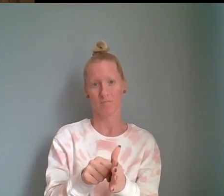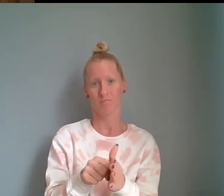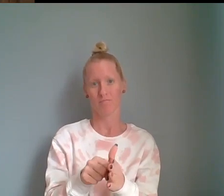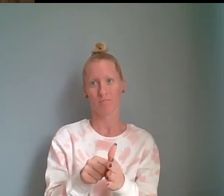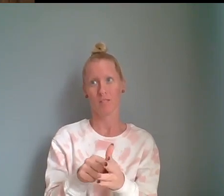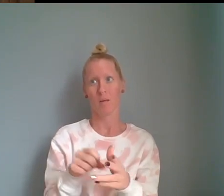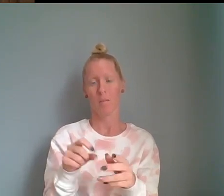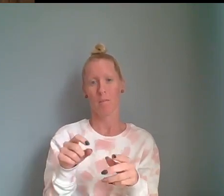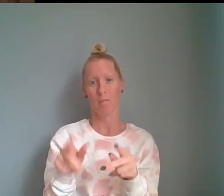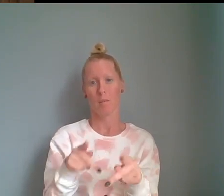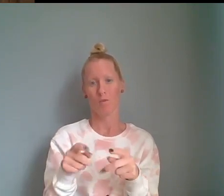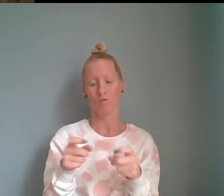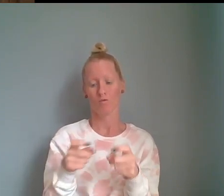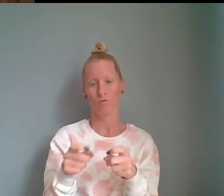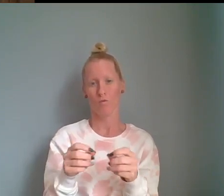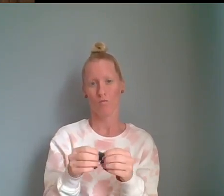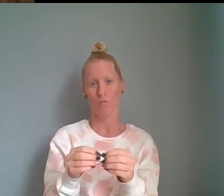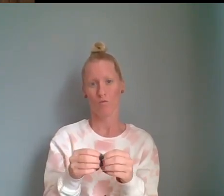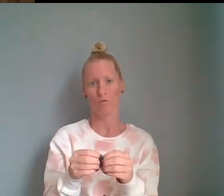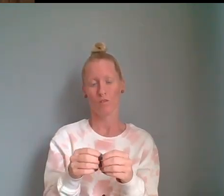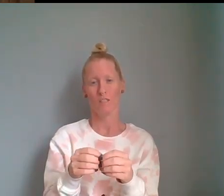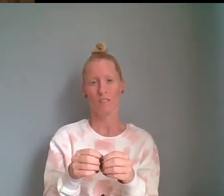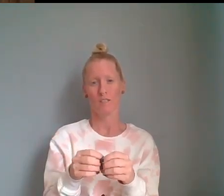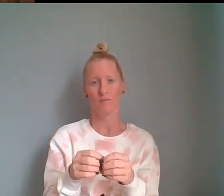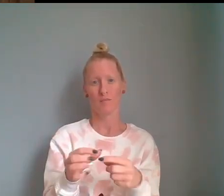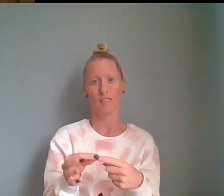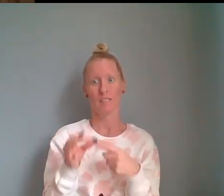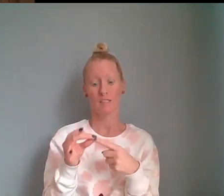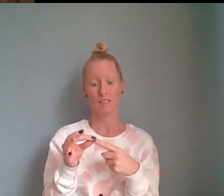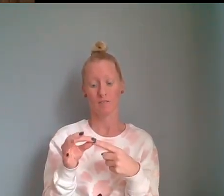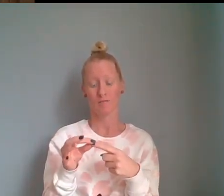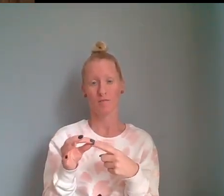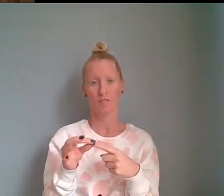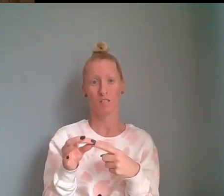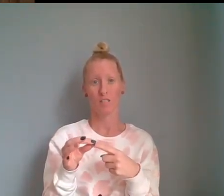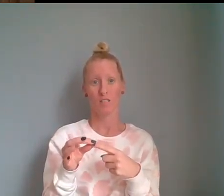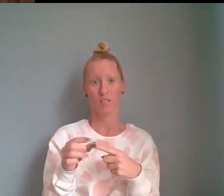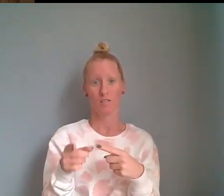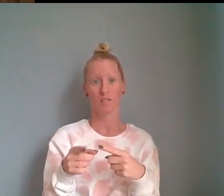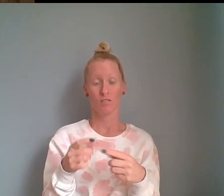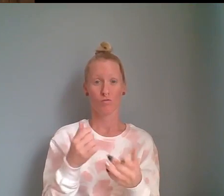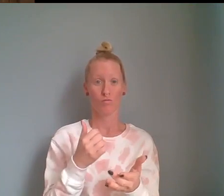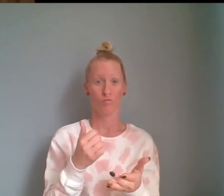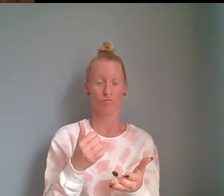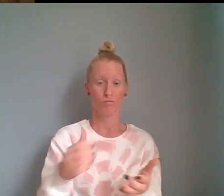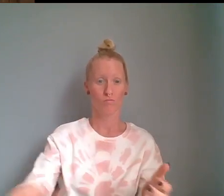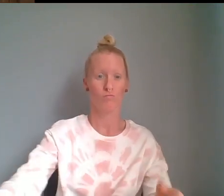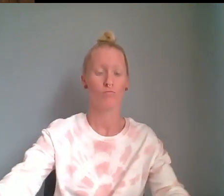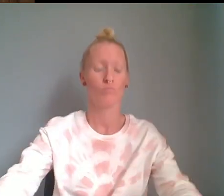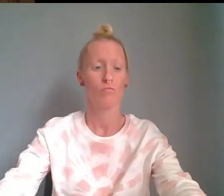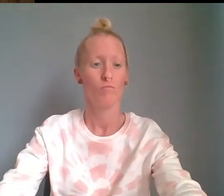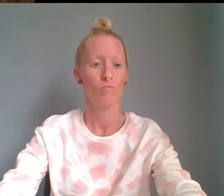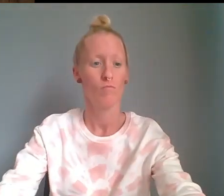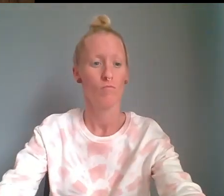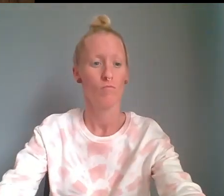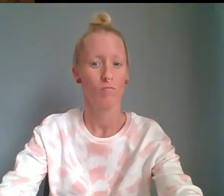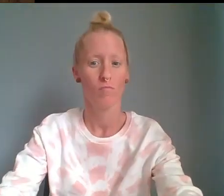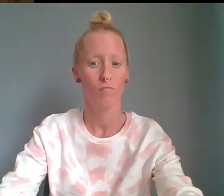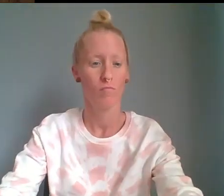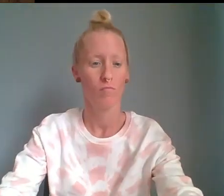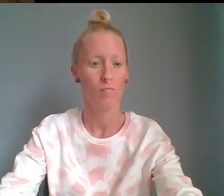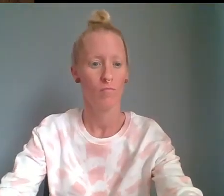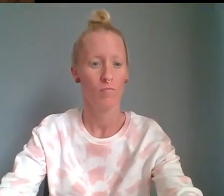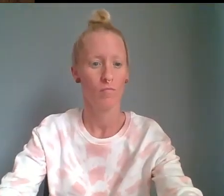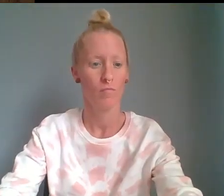there are selective serotonin norepinephrine reuptake inhibitors. These drugs, by the way, what these drugs